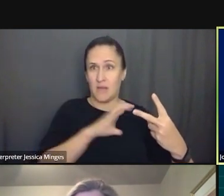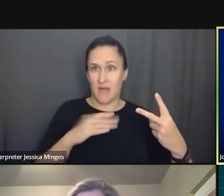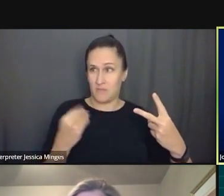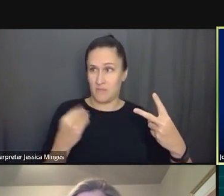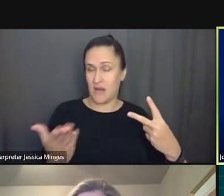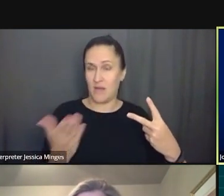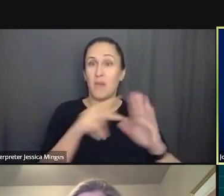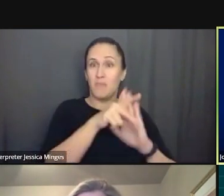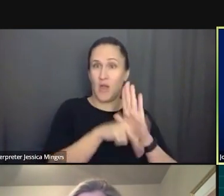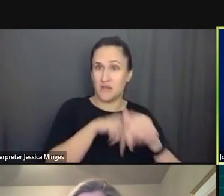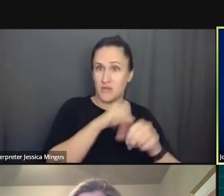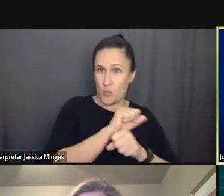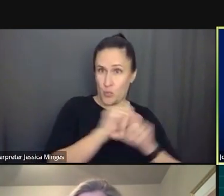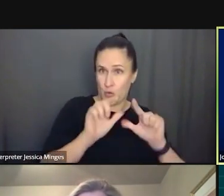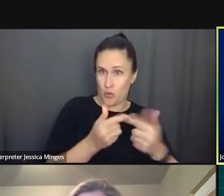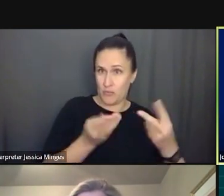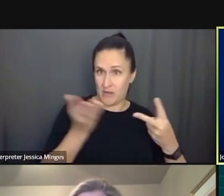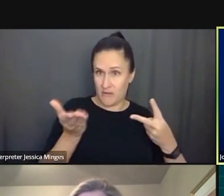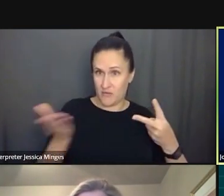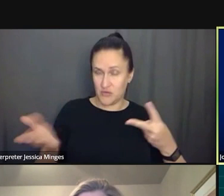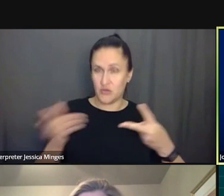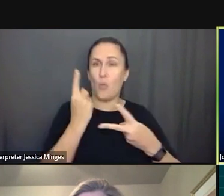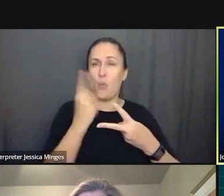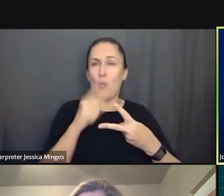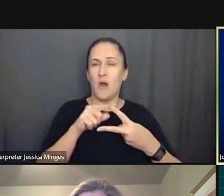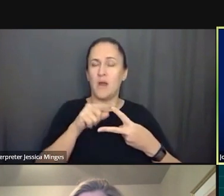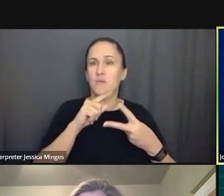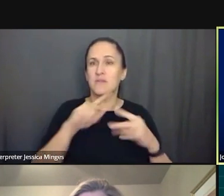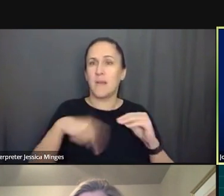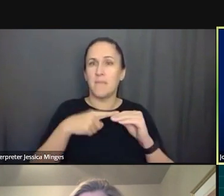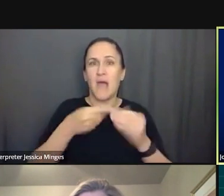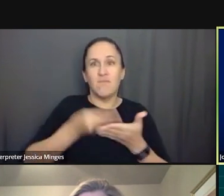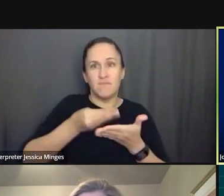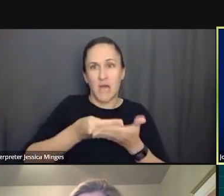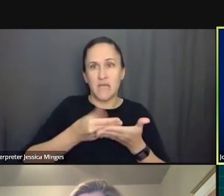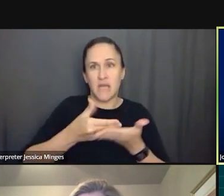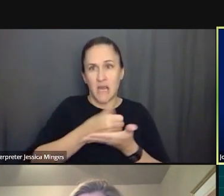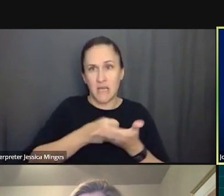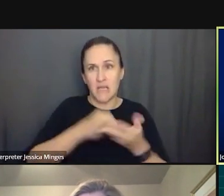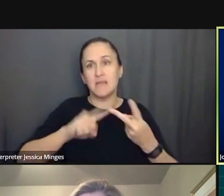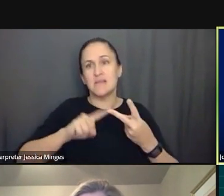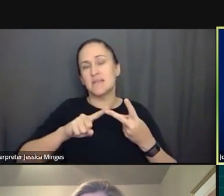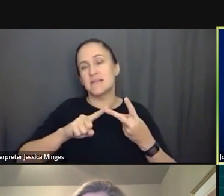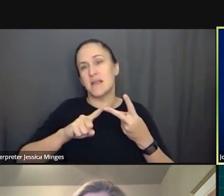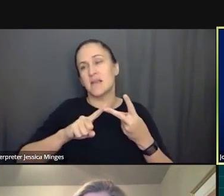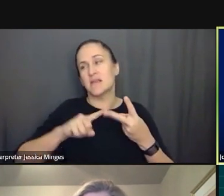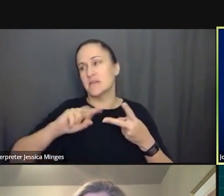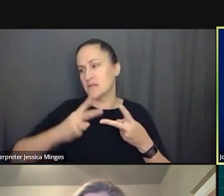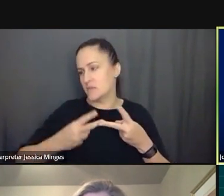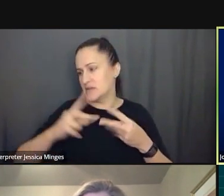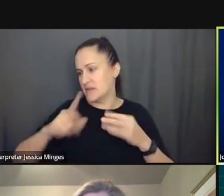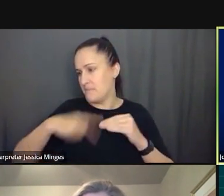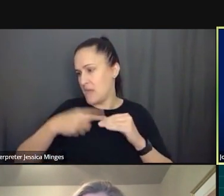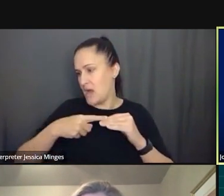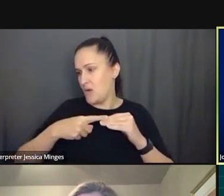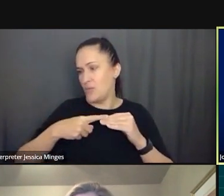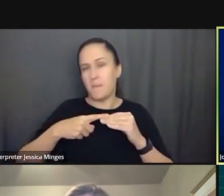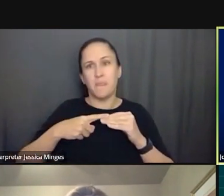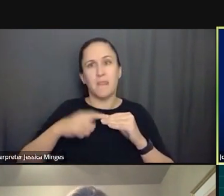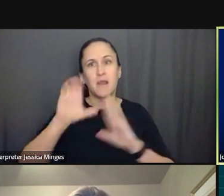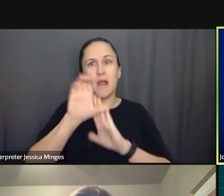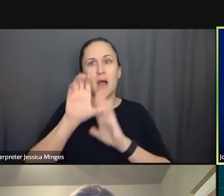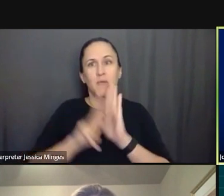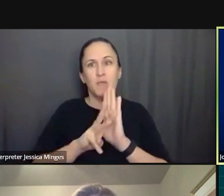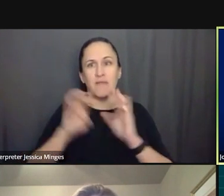working group this past fall. There was the one focused around funding, and then the second one focused around the Commonwealth